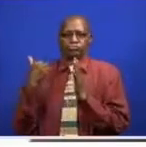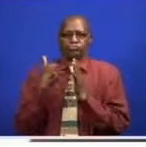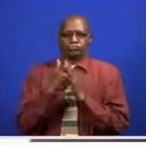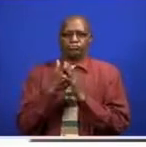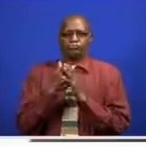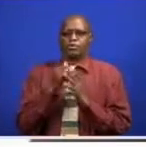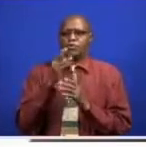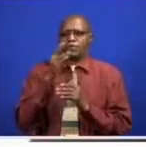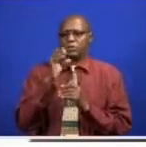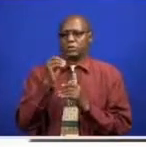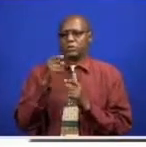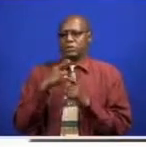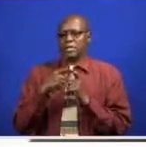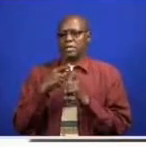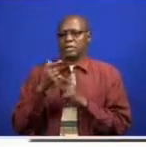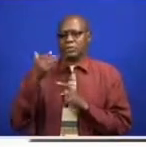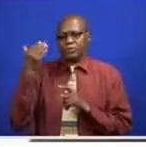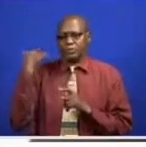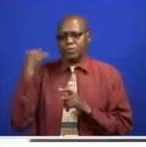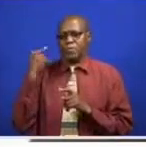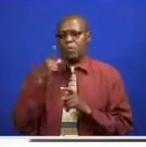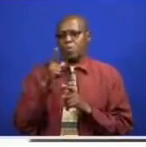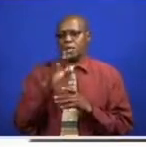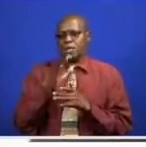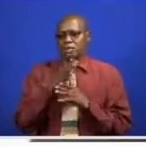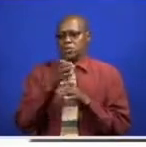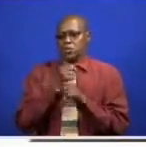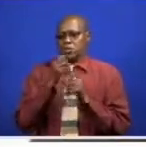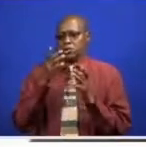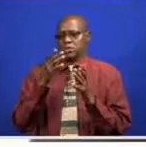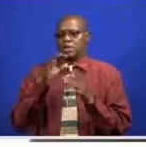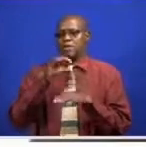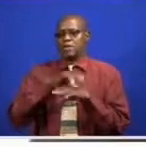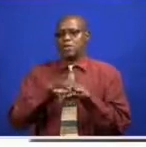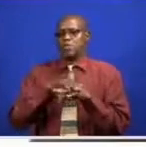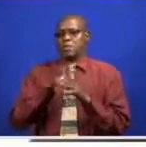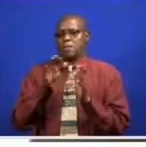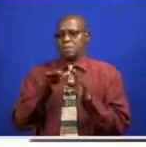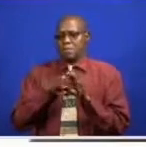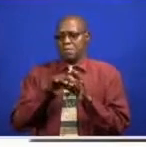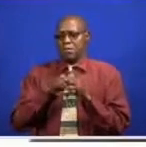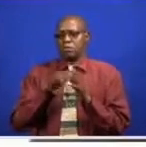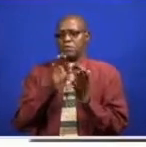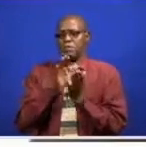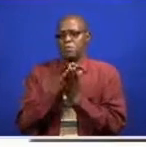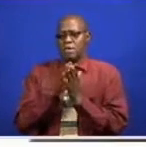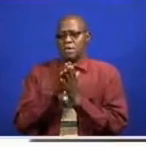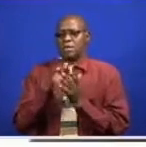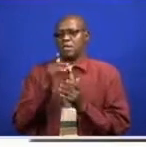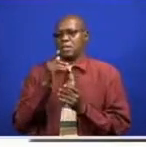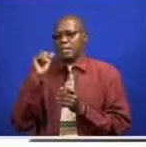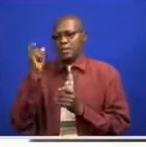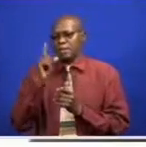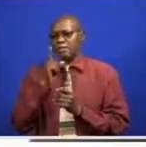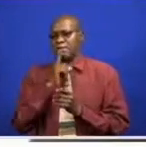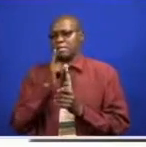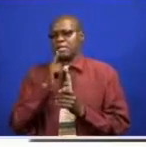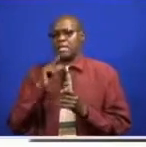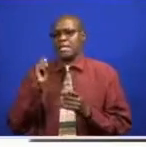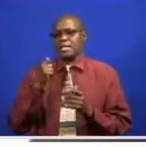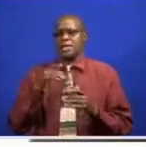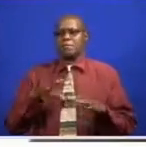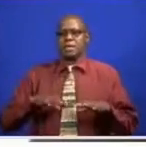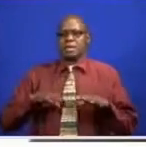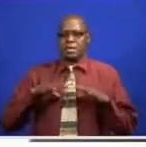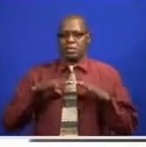some 40 years ago. As one of the shareholders and founding members of the bank, President Kenyatta said Kenya was proud that the bank now boasts of